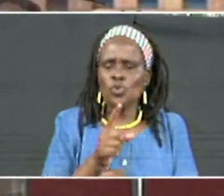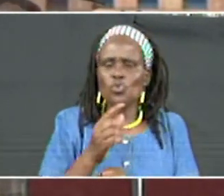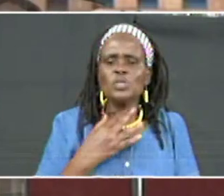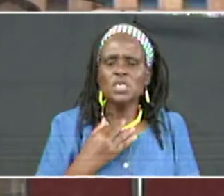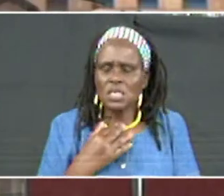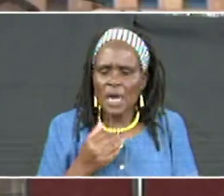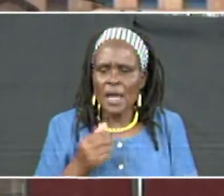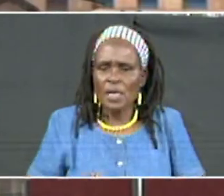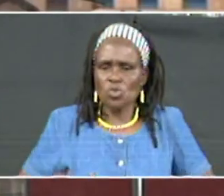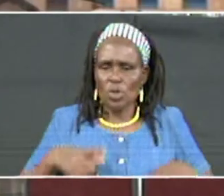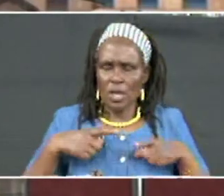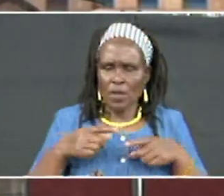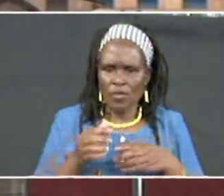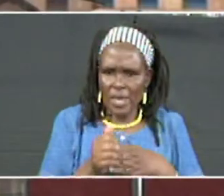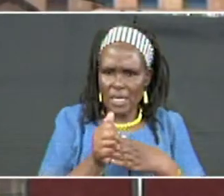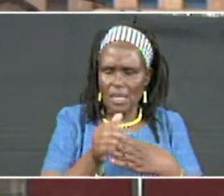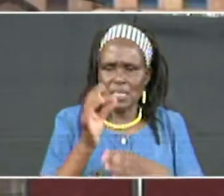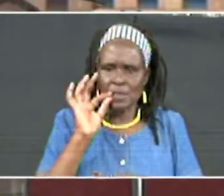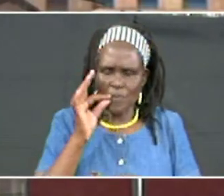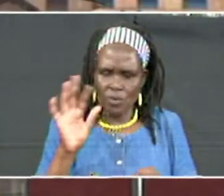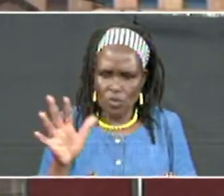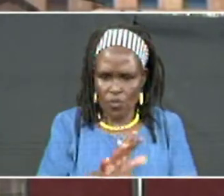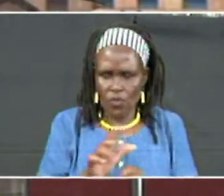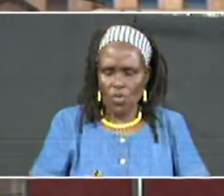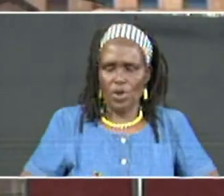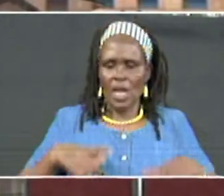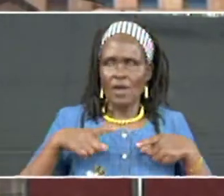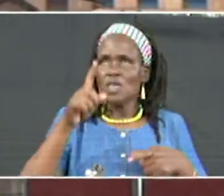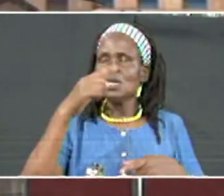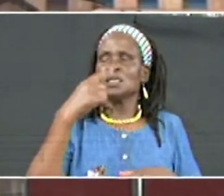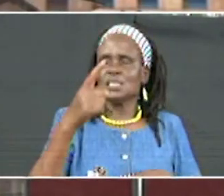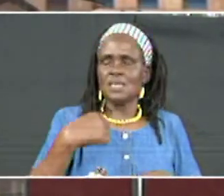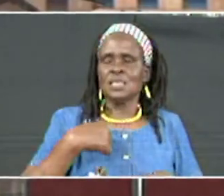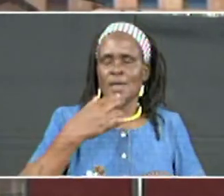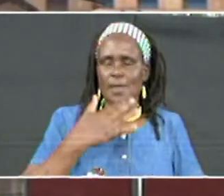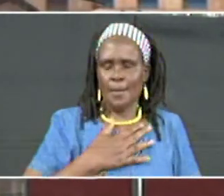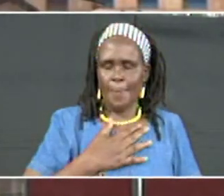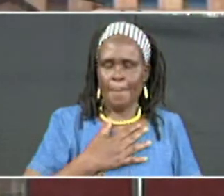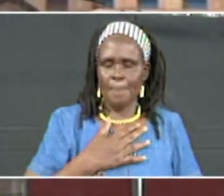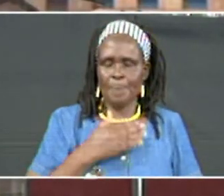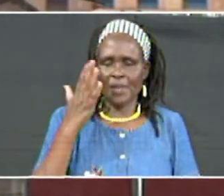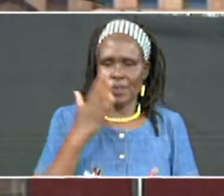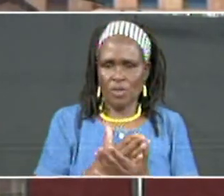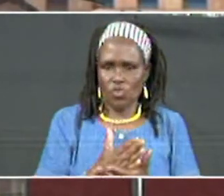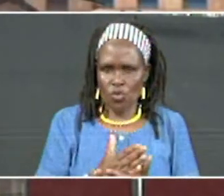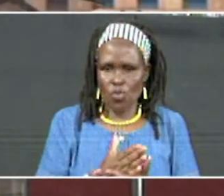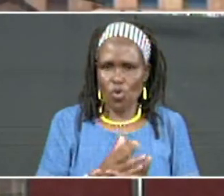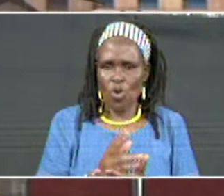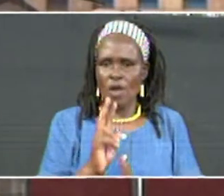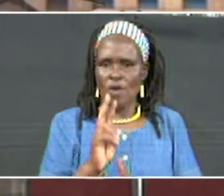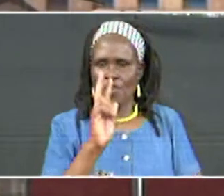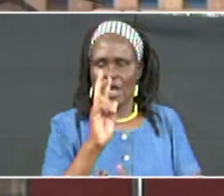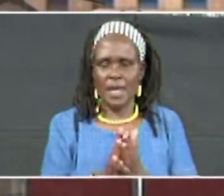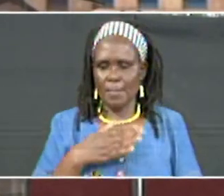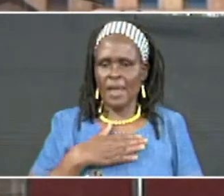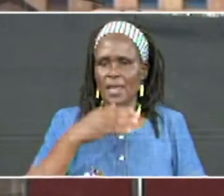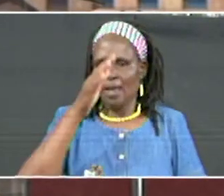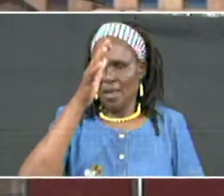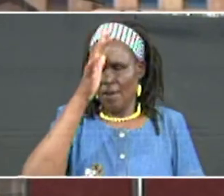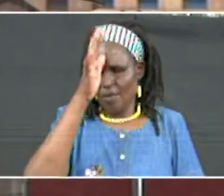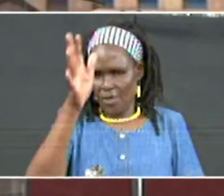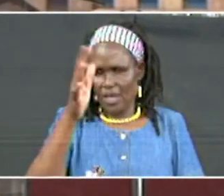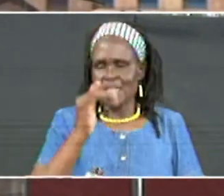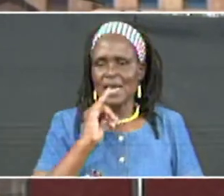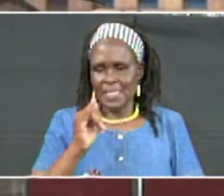a fruitful life? He says, I am the true vine and my Father is the